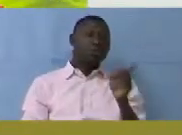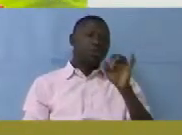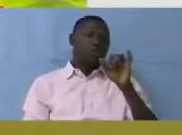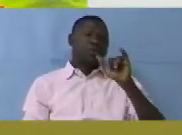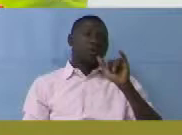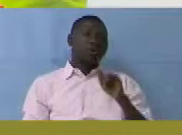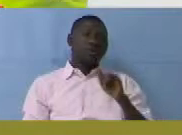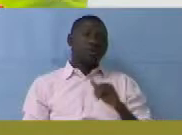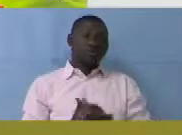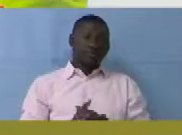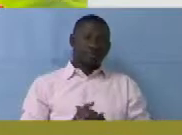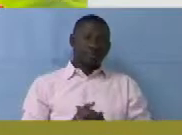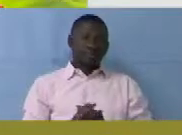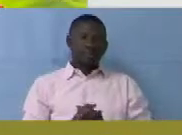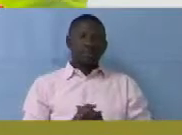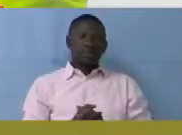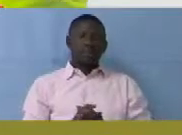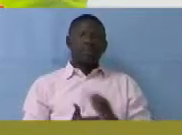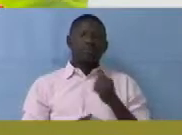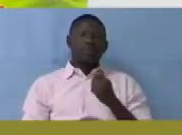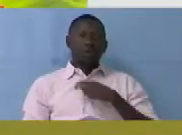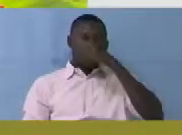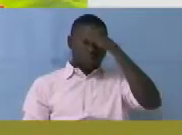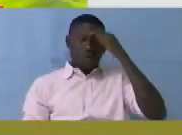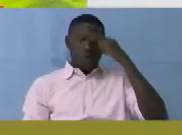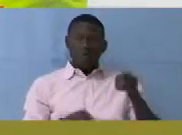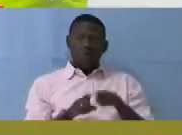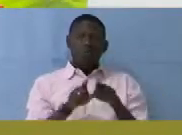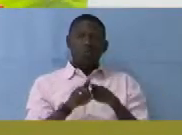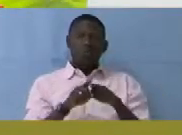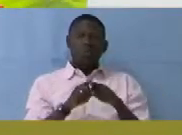Because I worked with the control tower for almost 13 years.